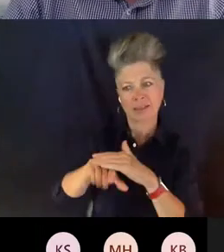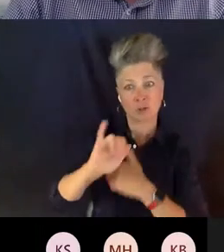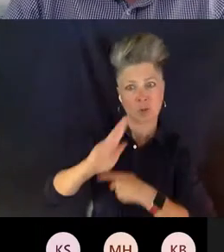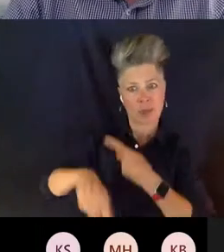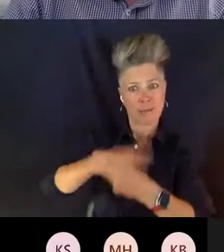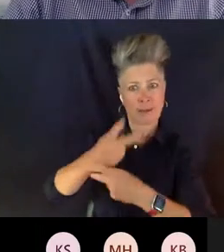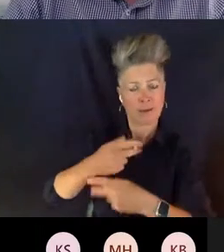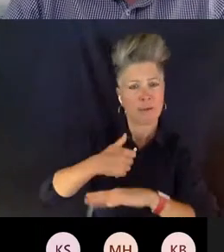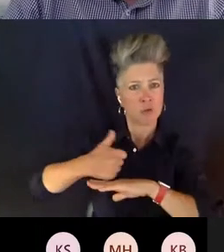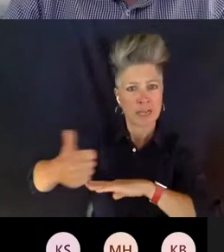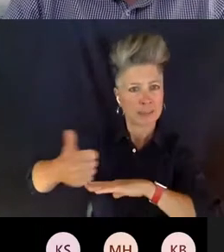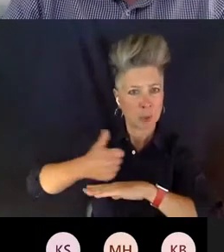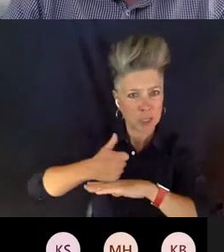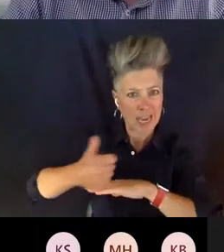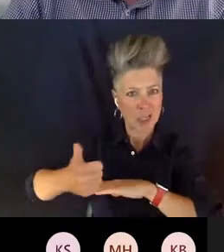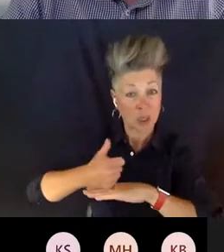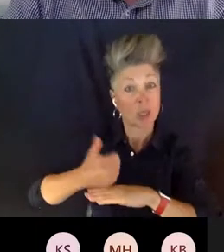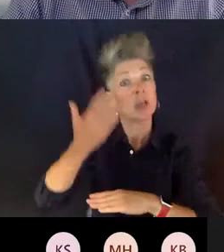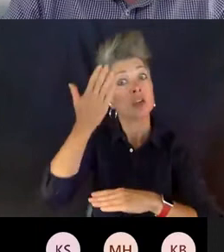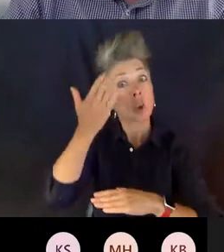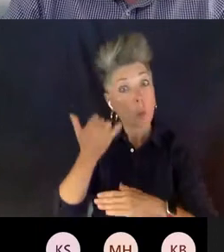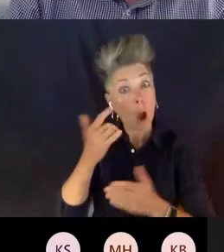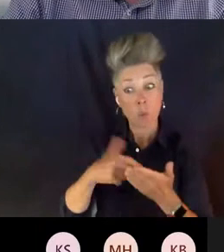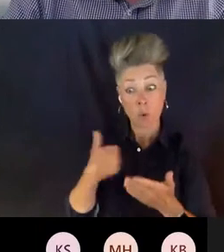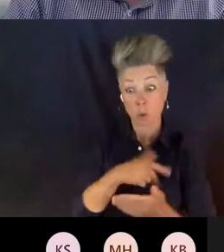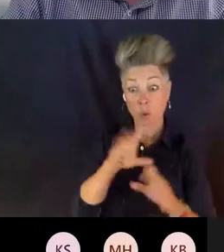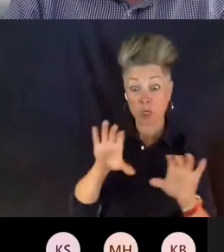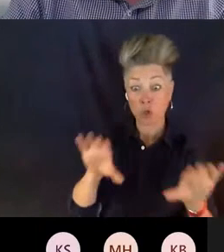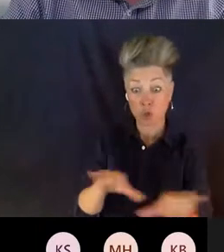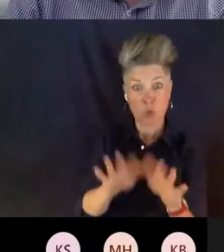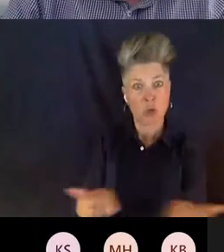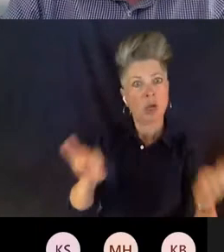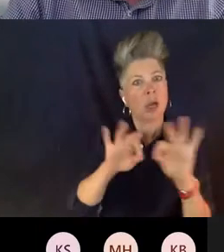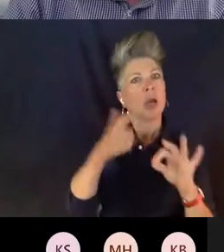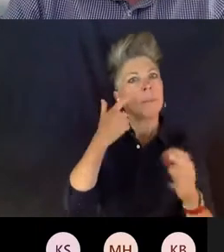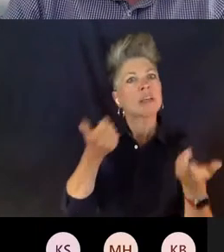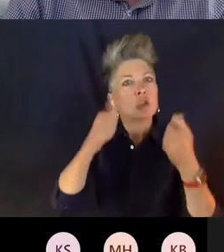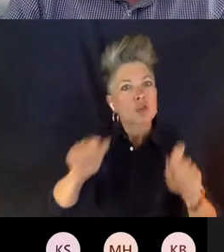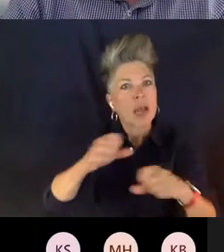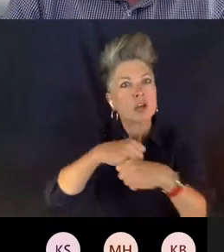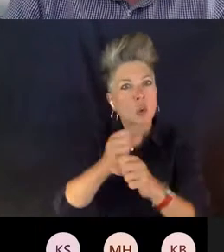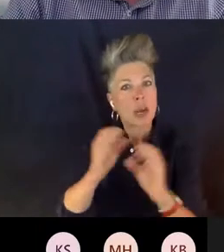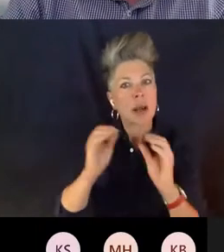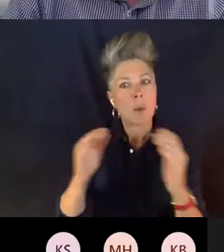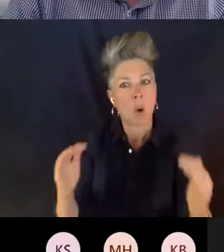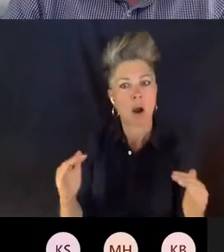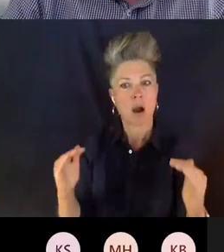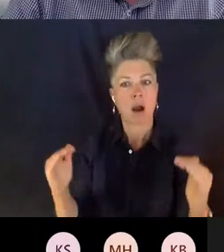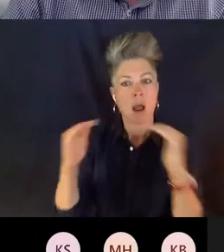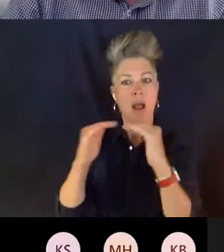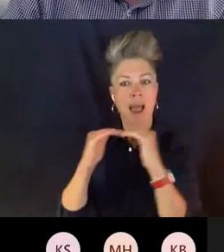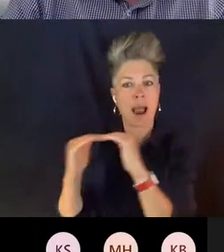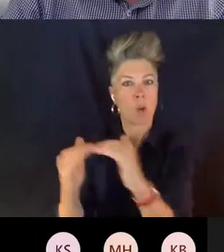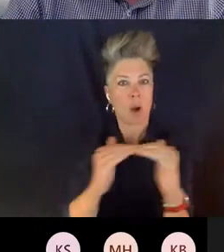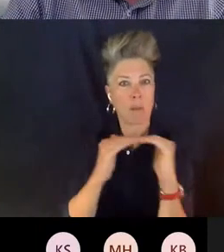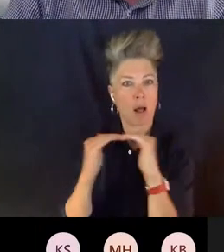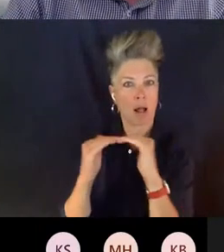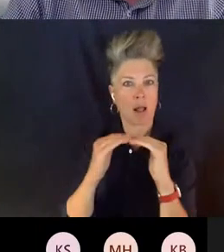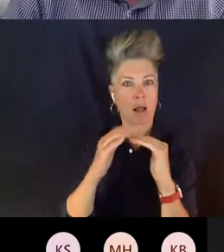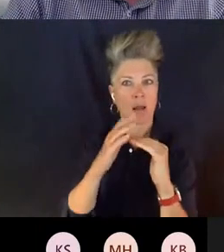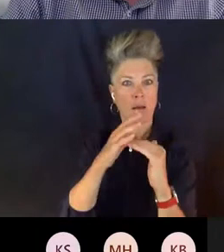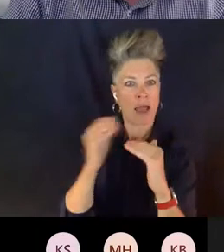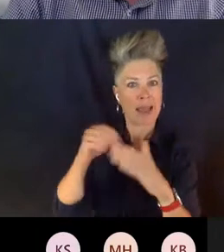why we do what we do matters because we're trying to create a more equitable and safer city for everyone, right? That's the way